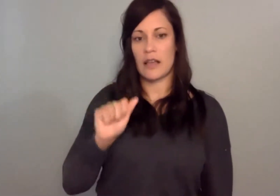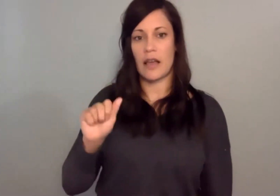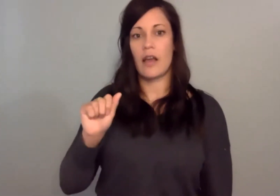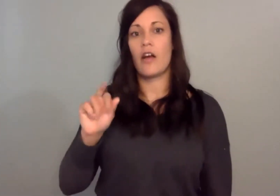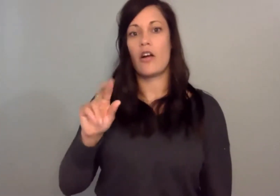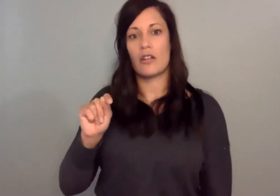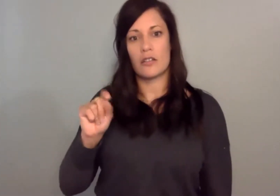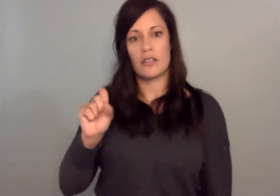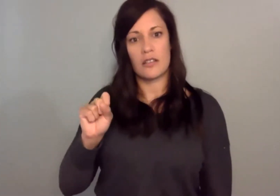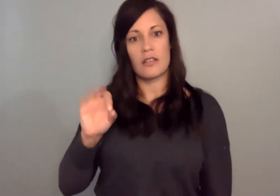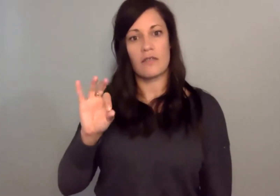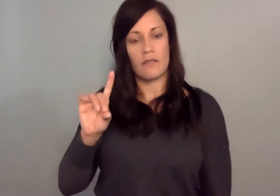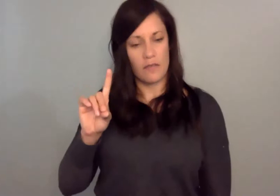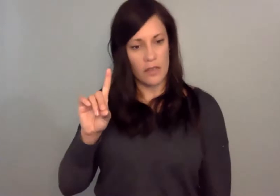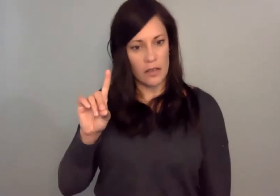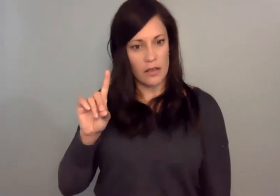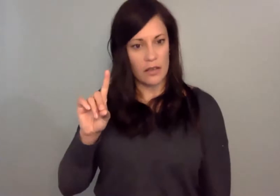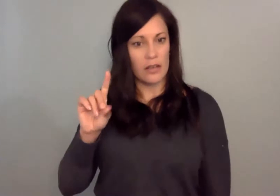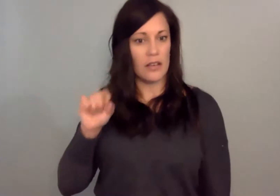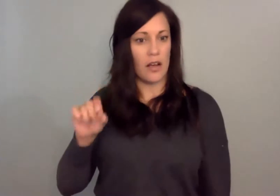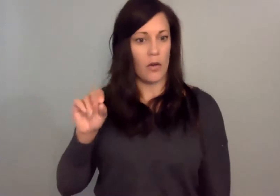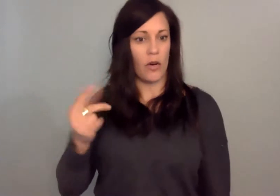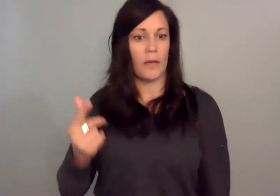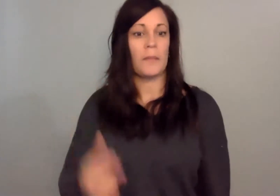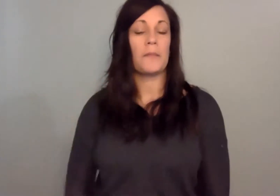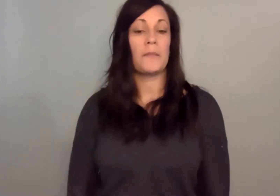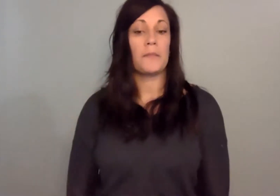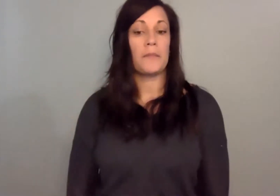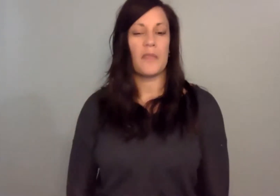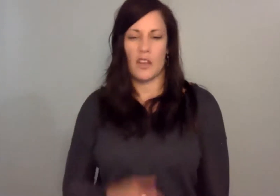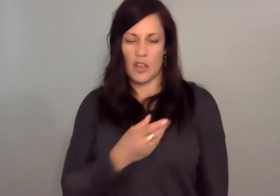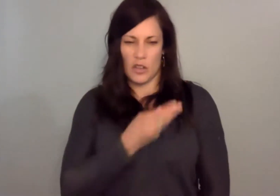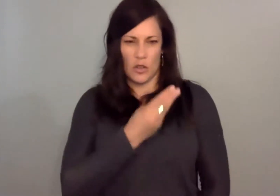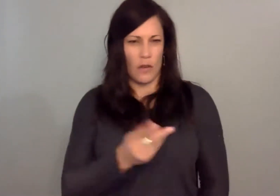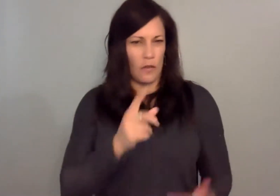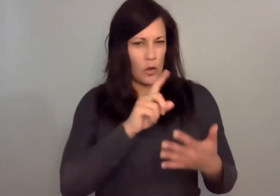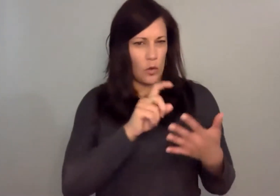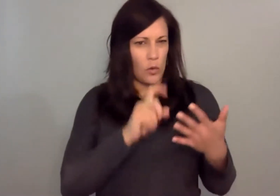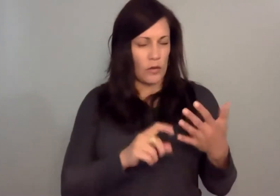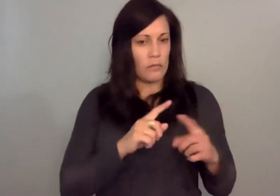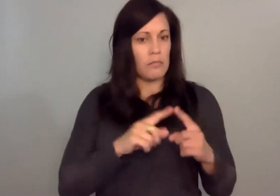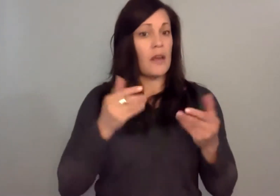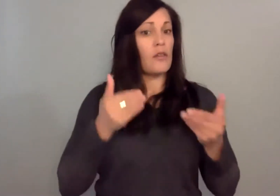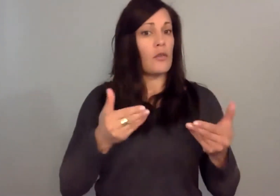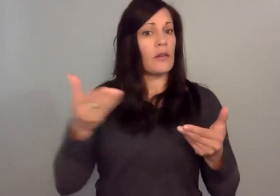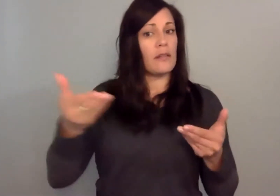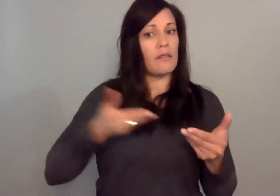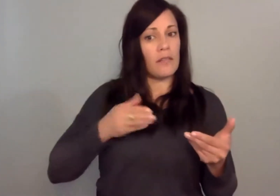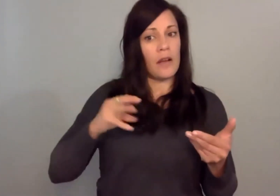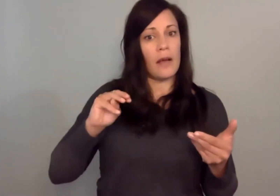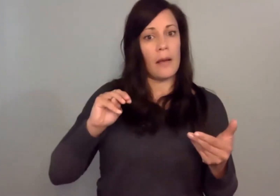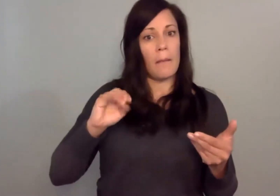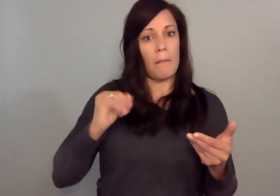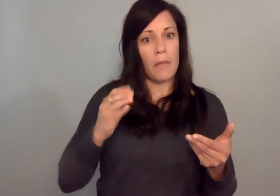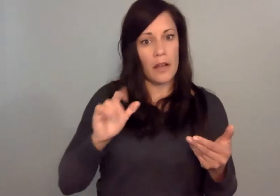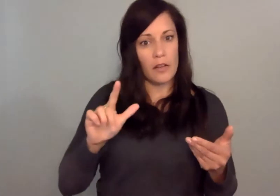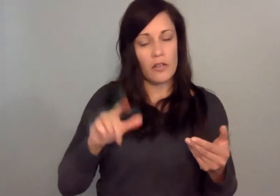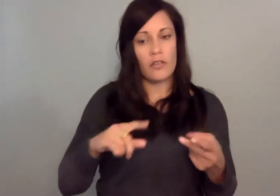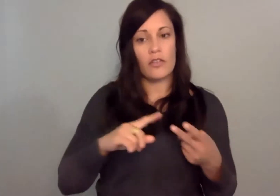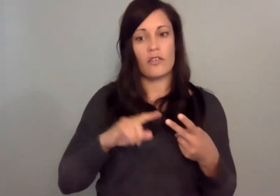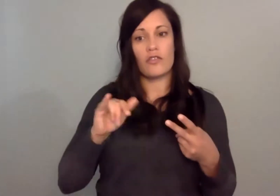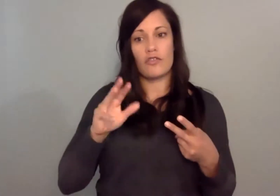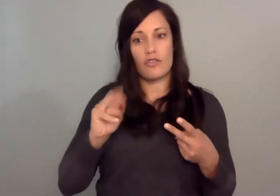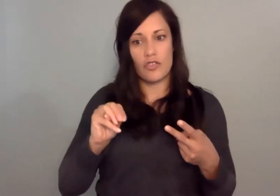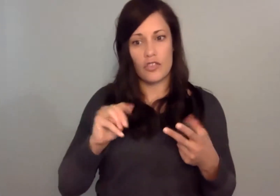ncrgrants@artsfund.org. So now I'm going to touch upon a few questions that have popped up, but I'd also like to invite Michael, Jim,